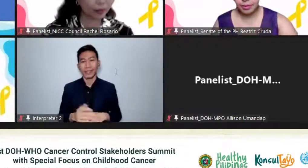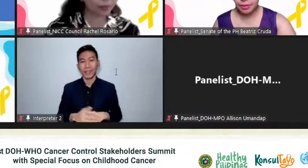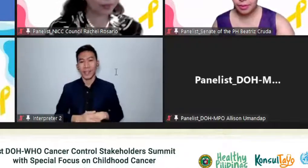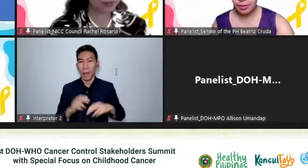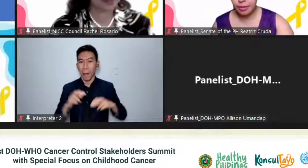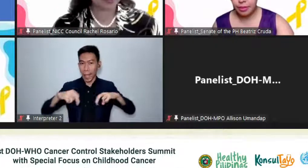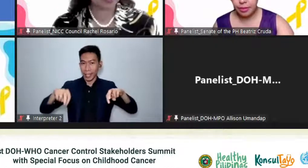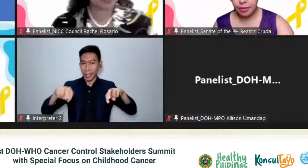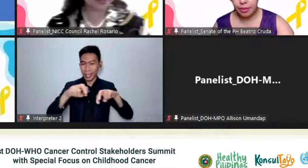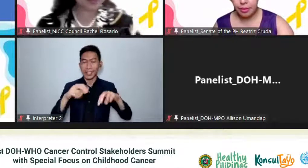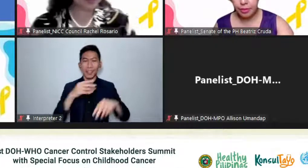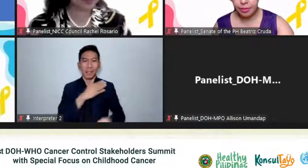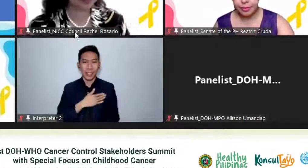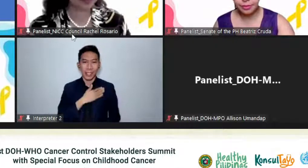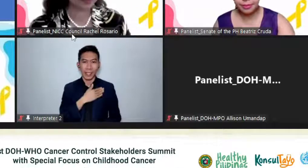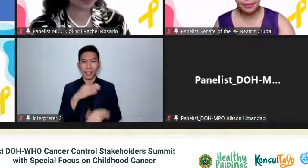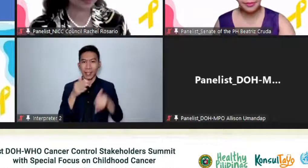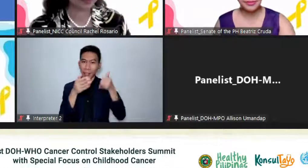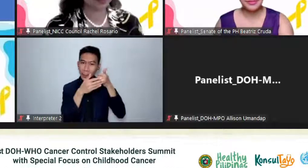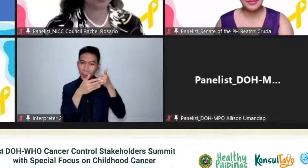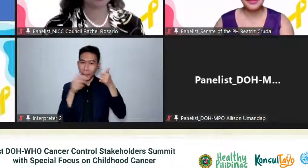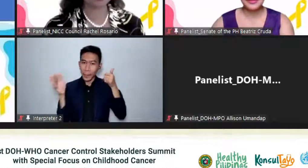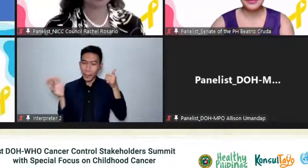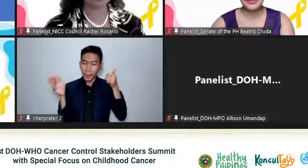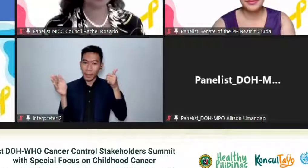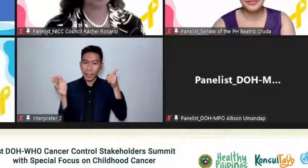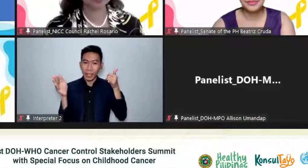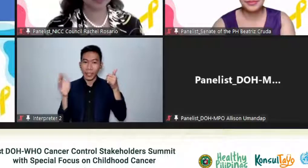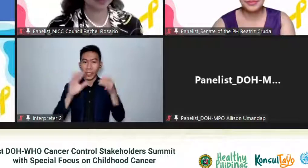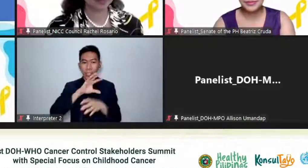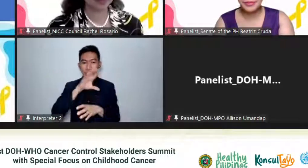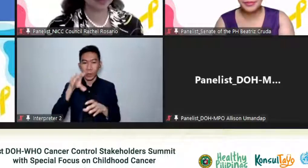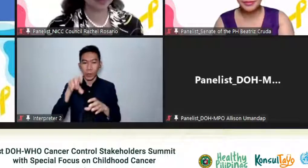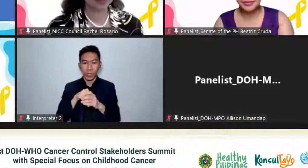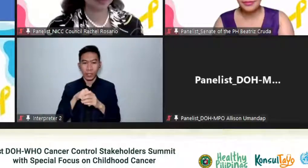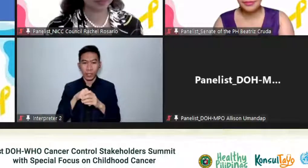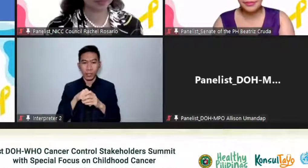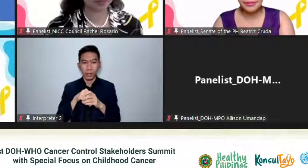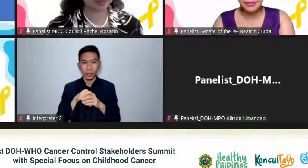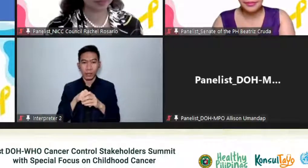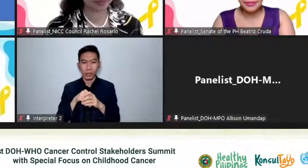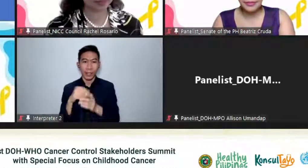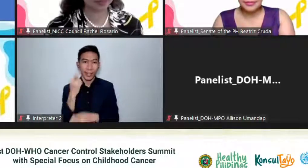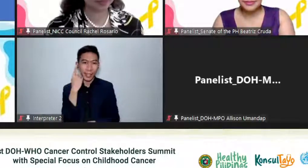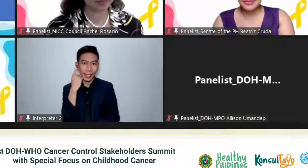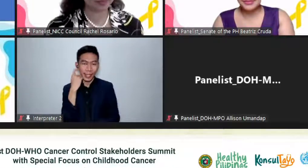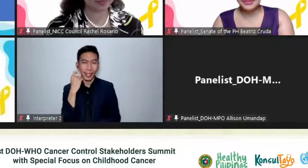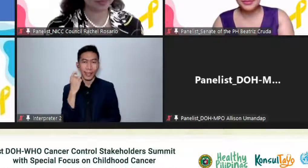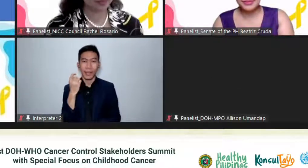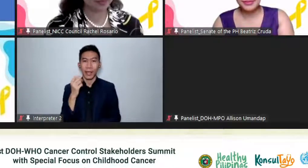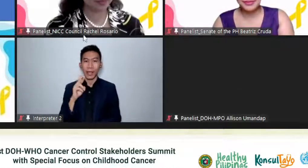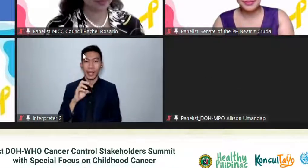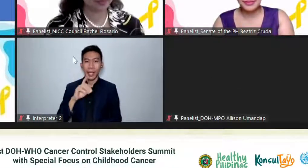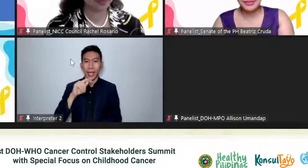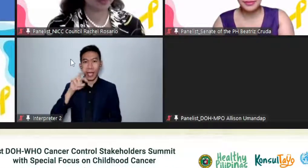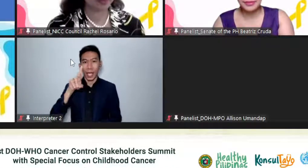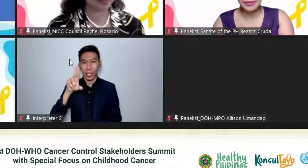to please open their video, including those from earlier, our reactors,